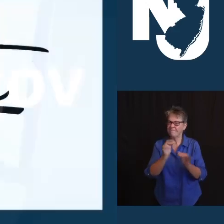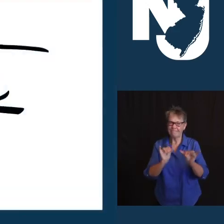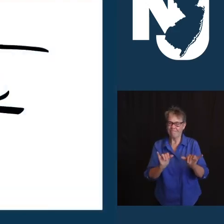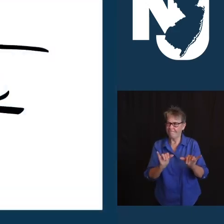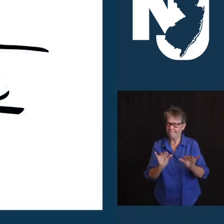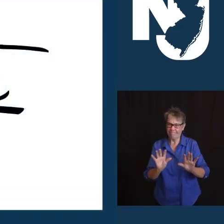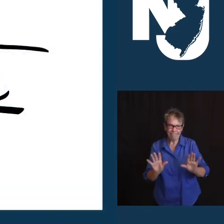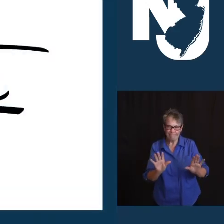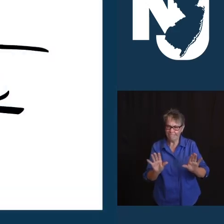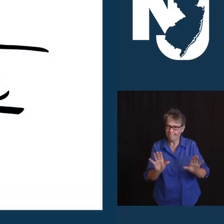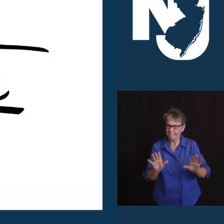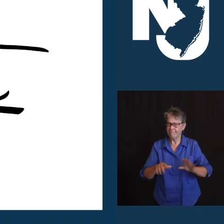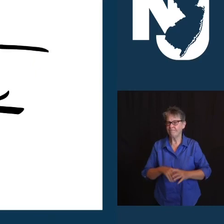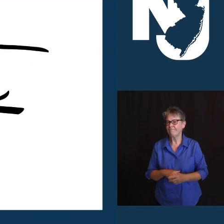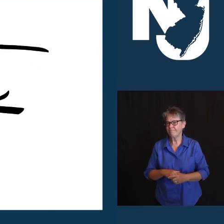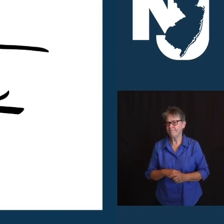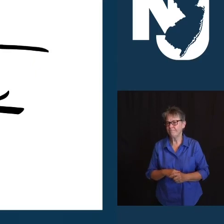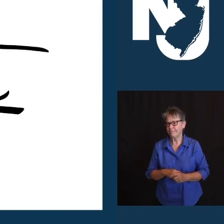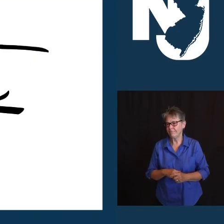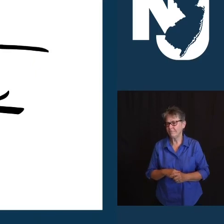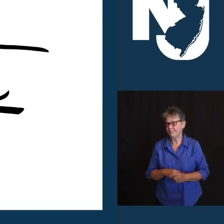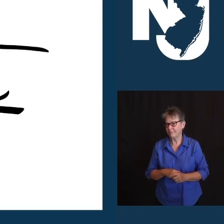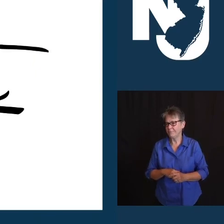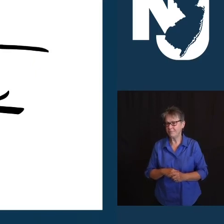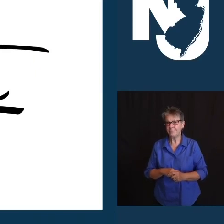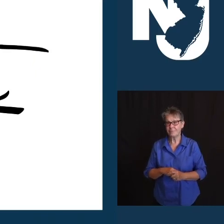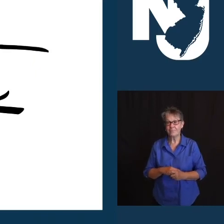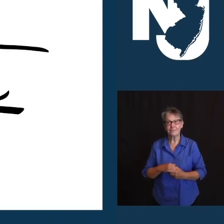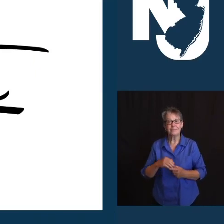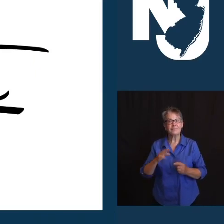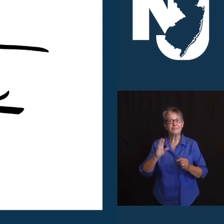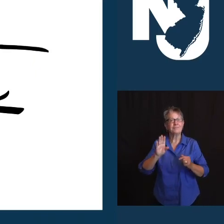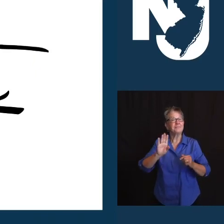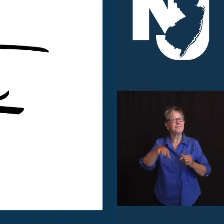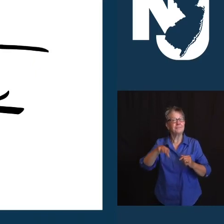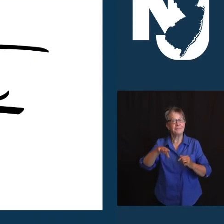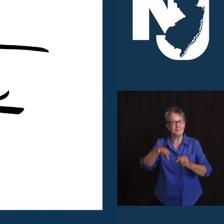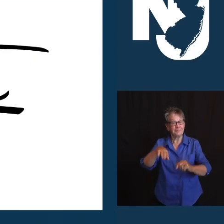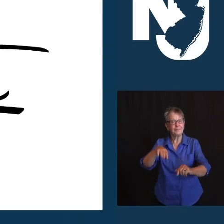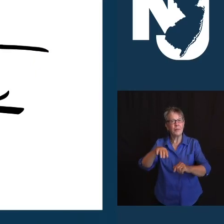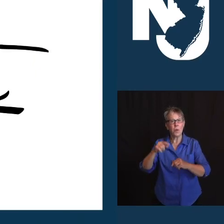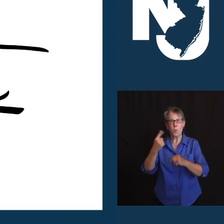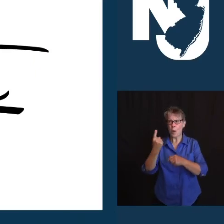has reopened is A-List Hair Studio. Is that a cool sign or what?